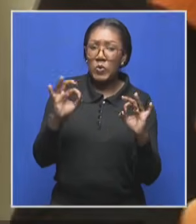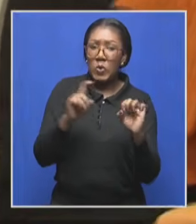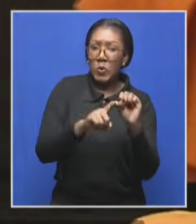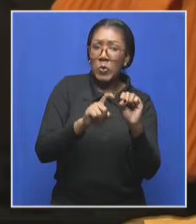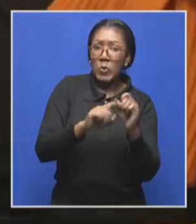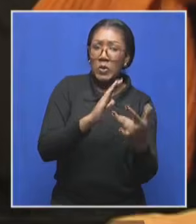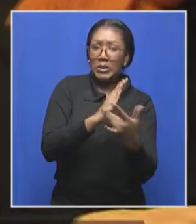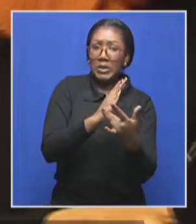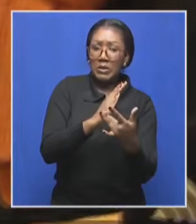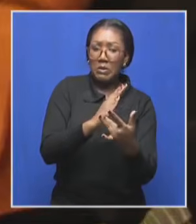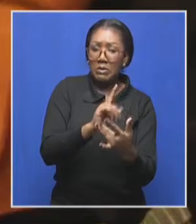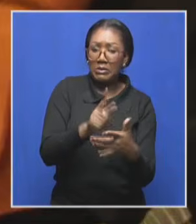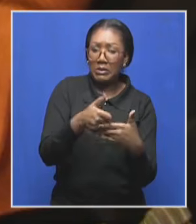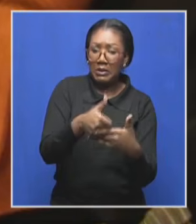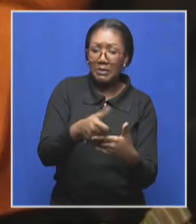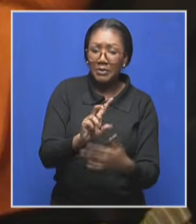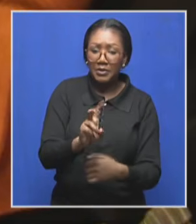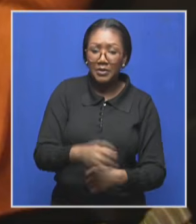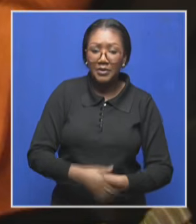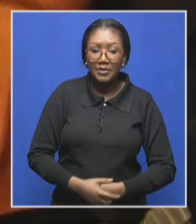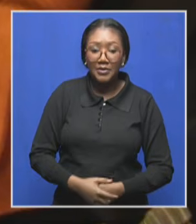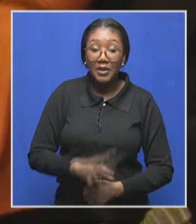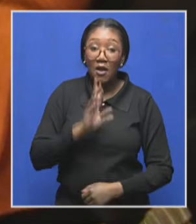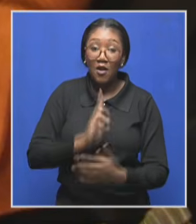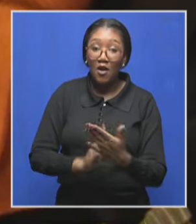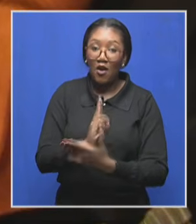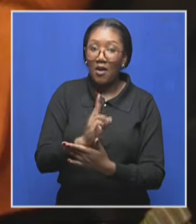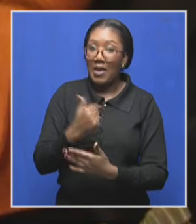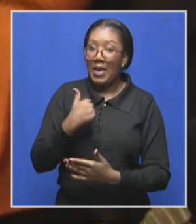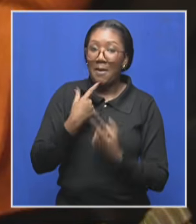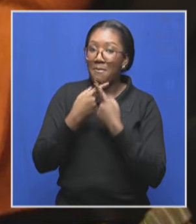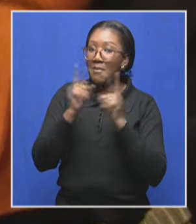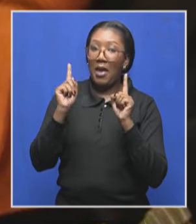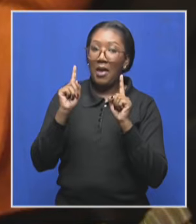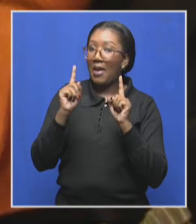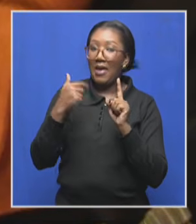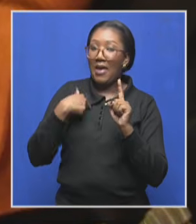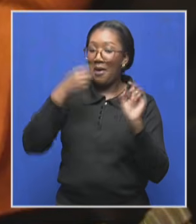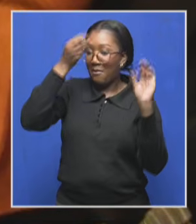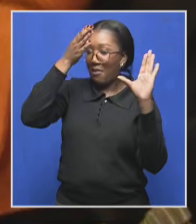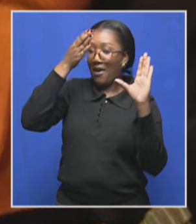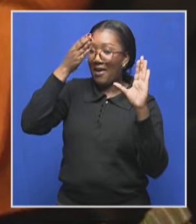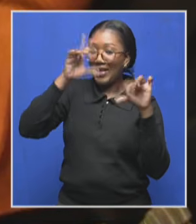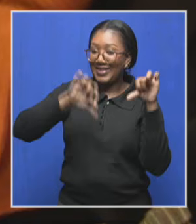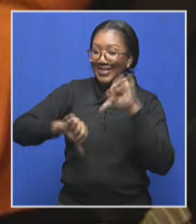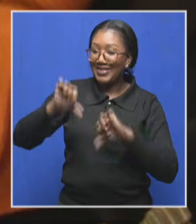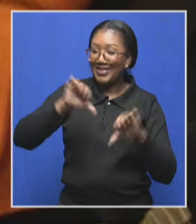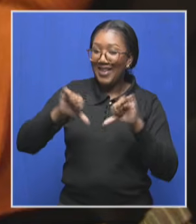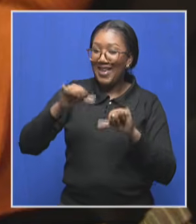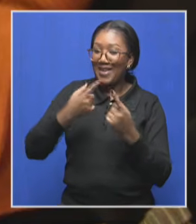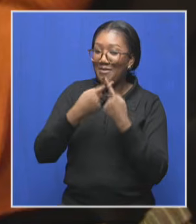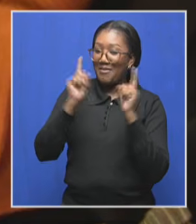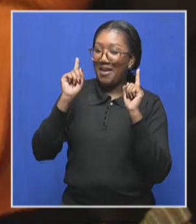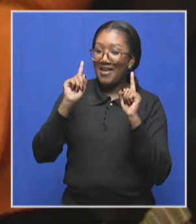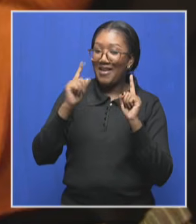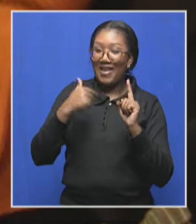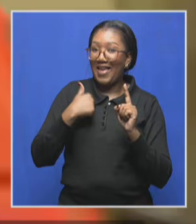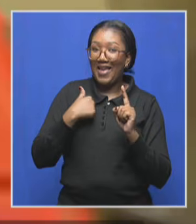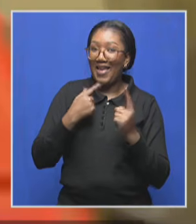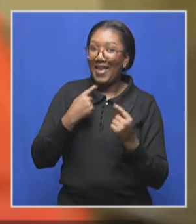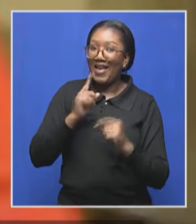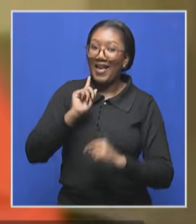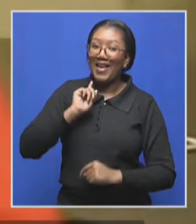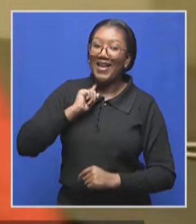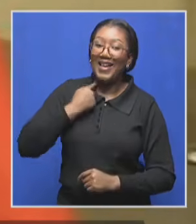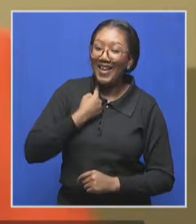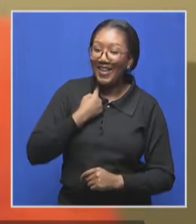that front. Yes, I must be honest, I am not a technician. Okay. So I do not want to lie in